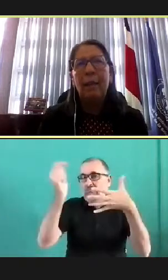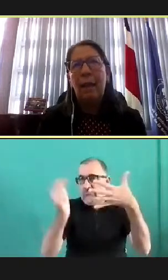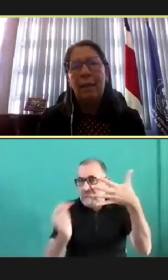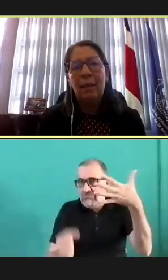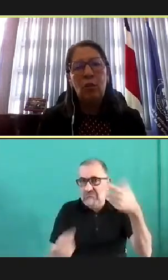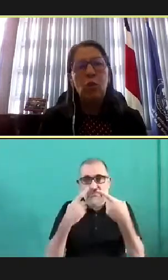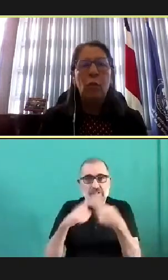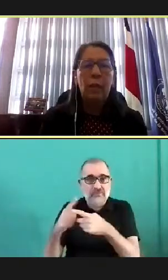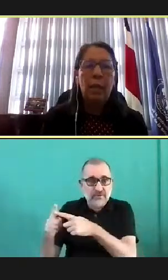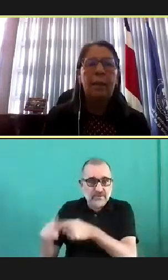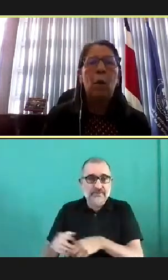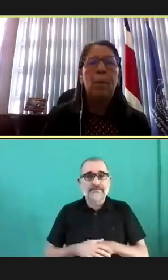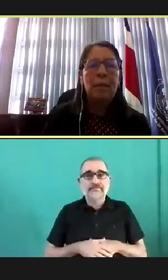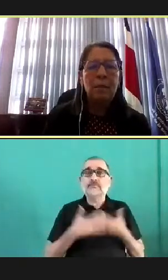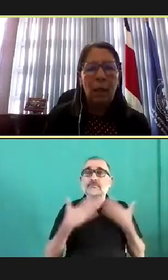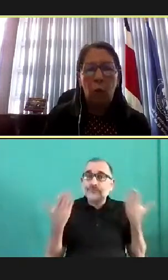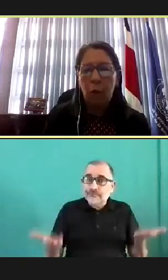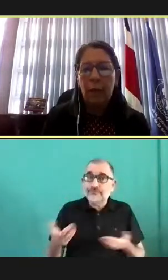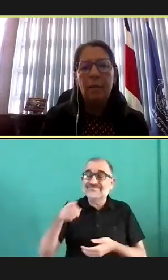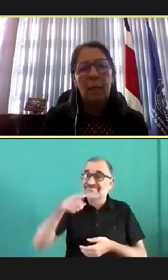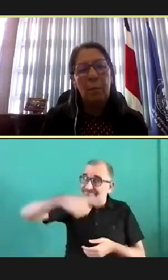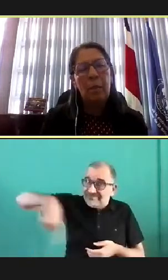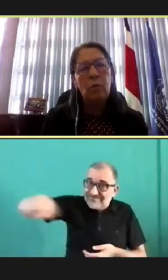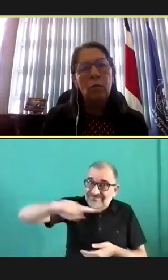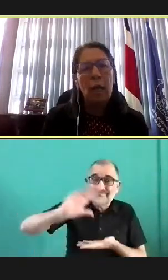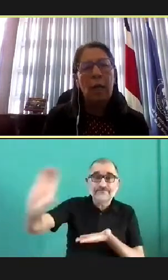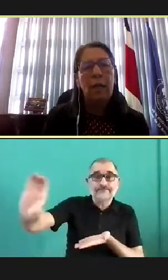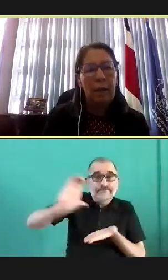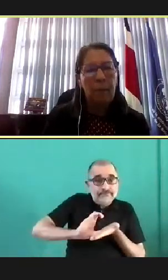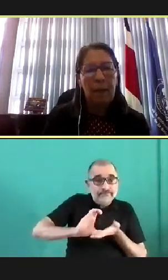for these social programs